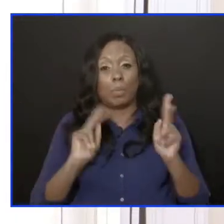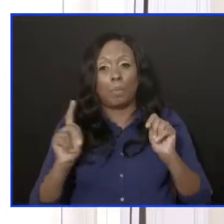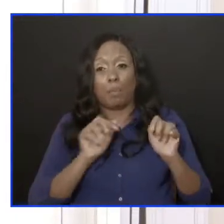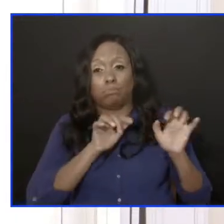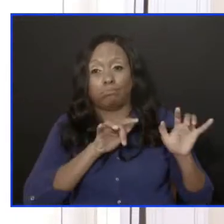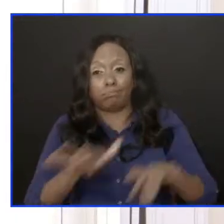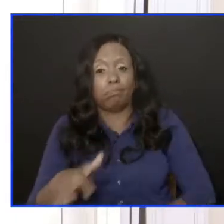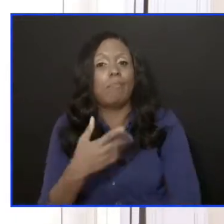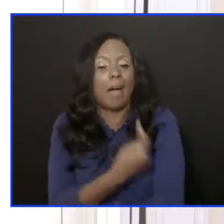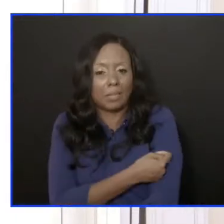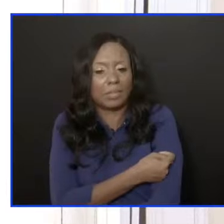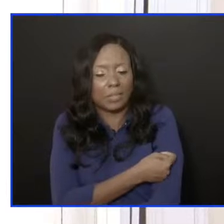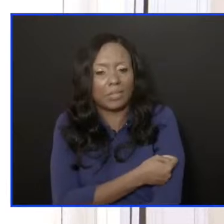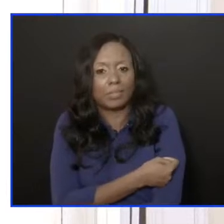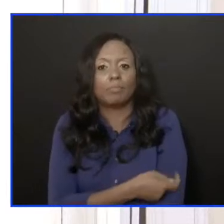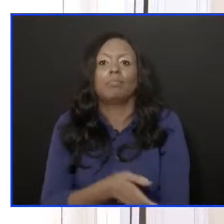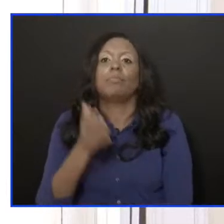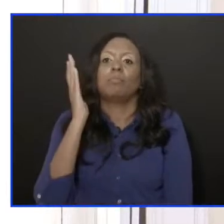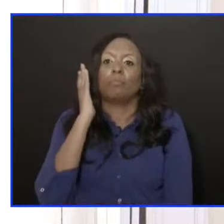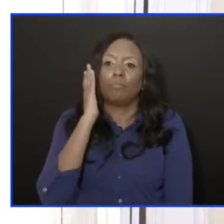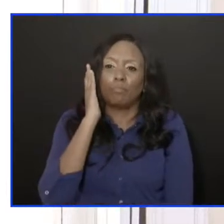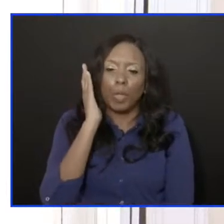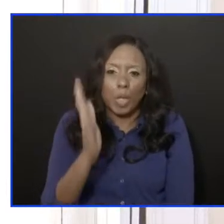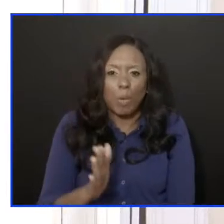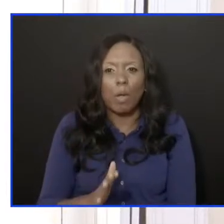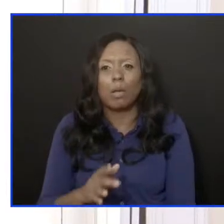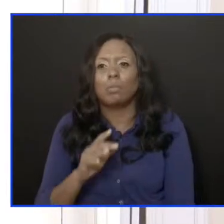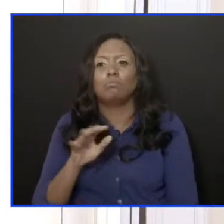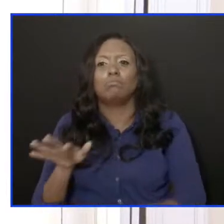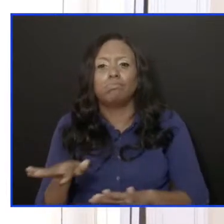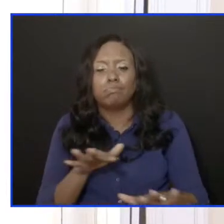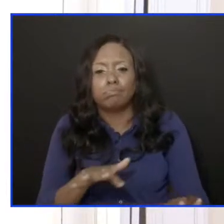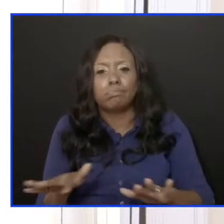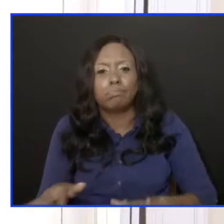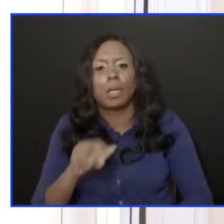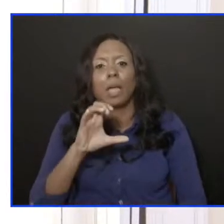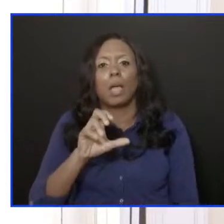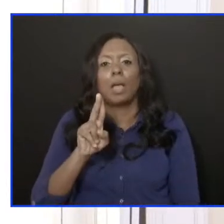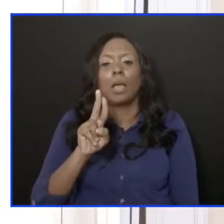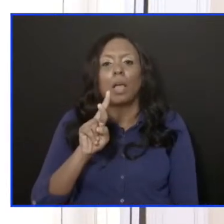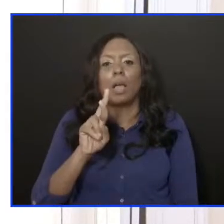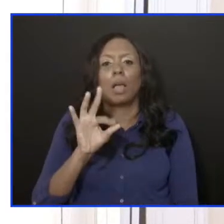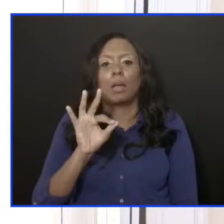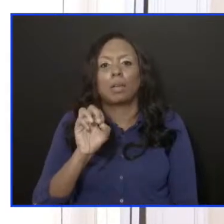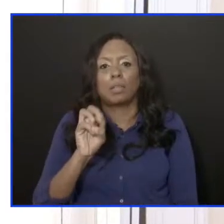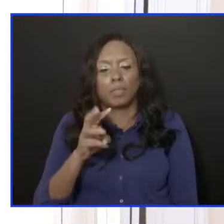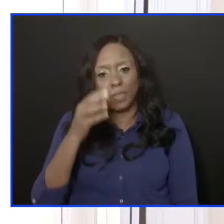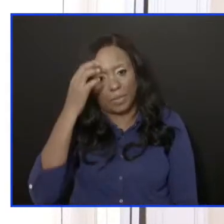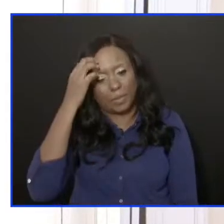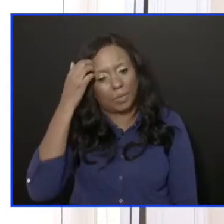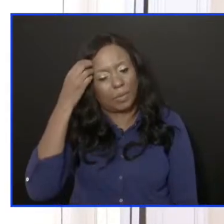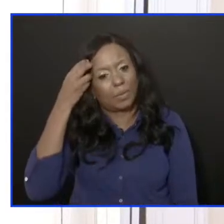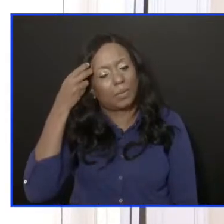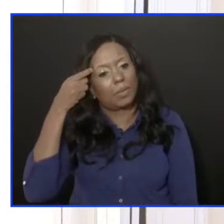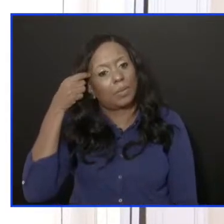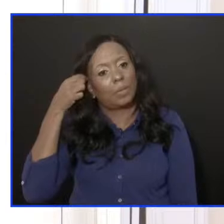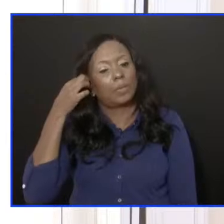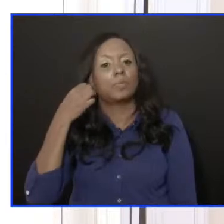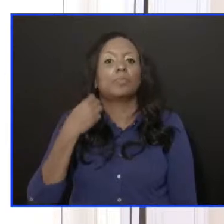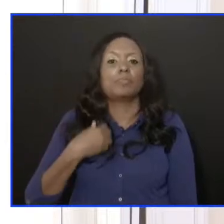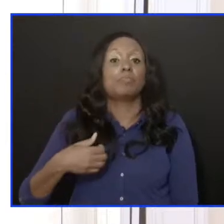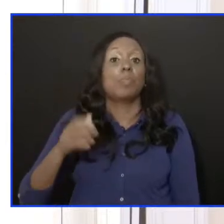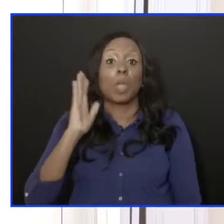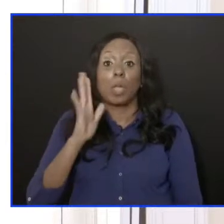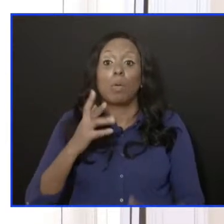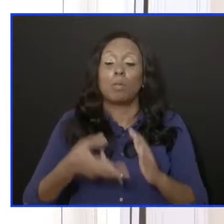We've reached that 2 out of 3. They're probably about, as I said, we'll review in 4 weeks' time, but